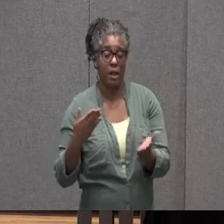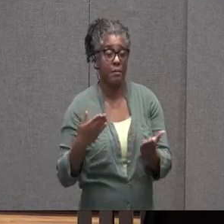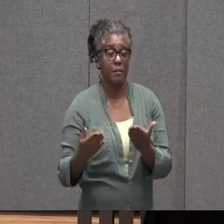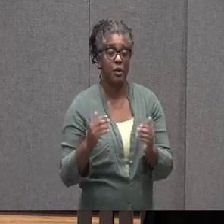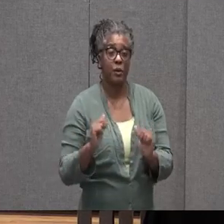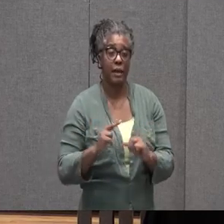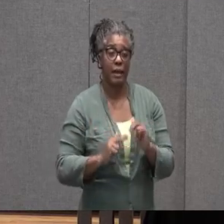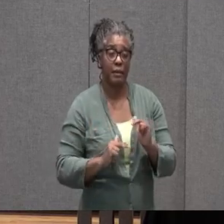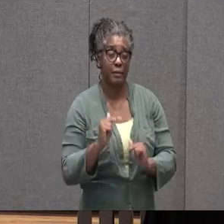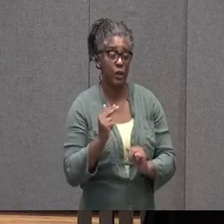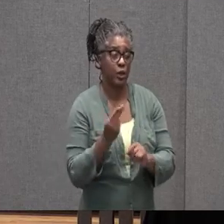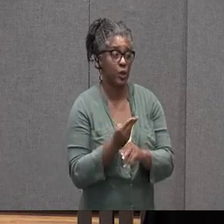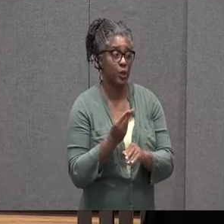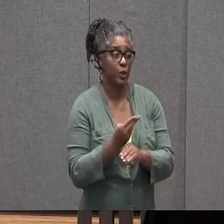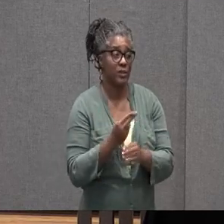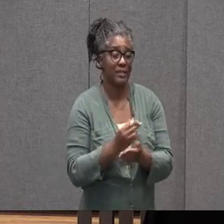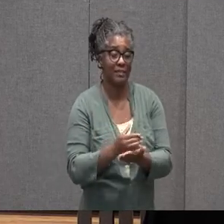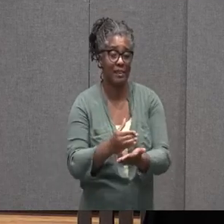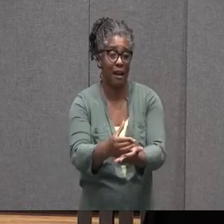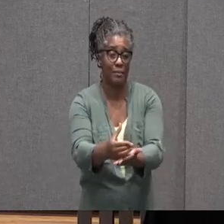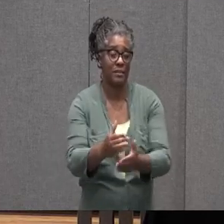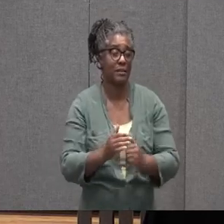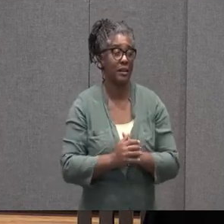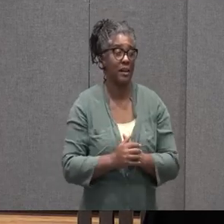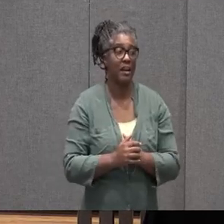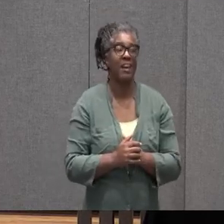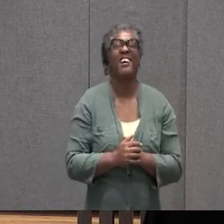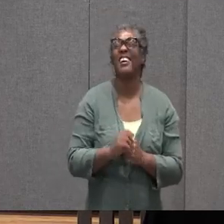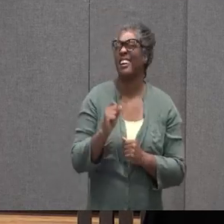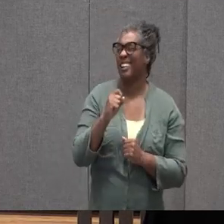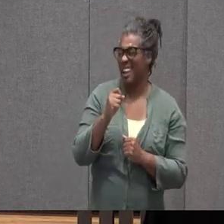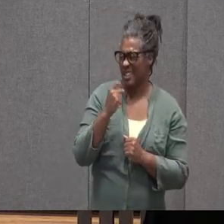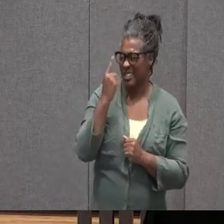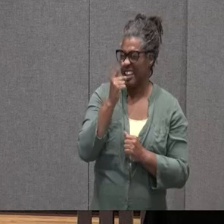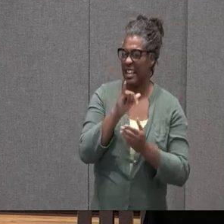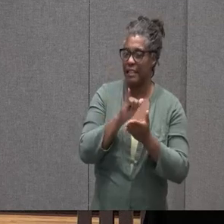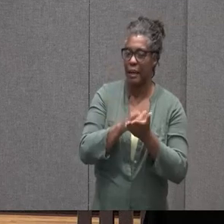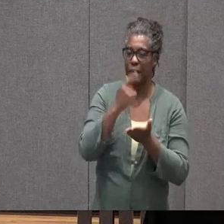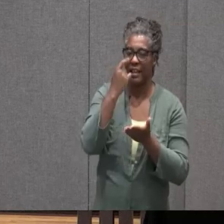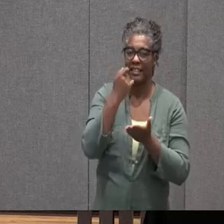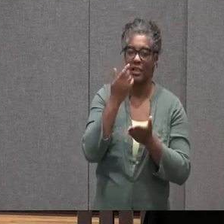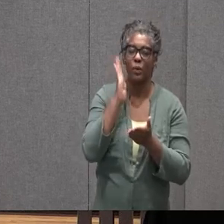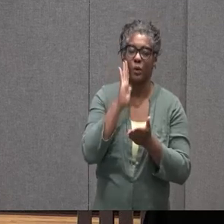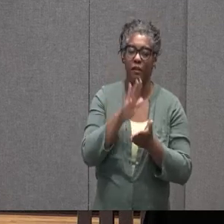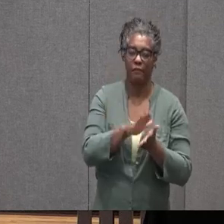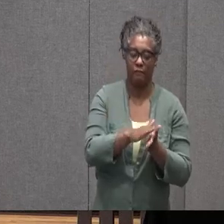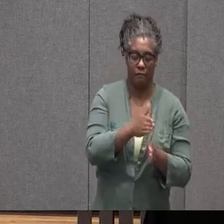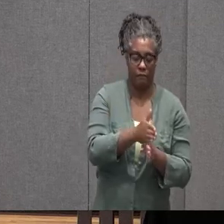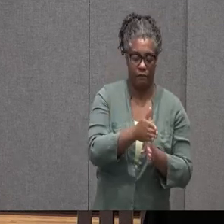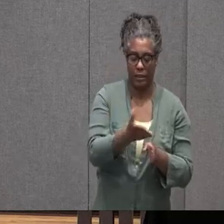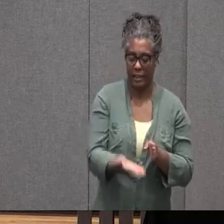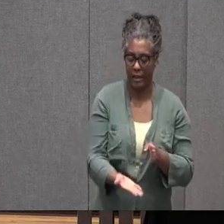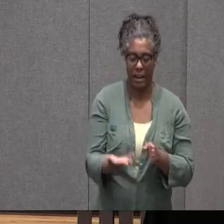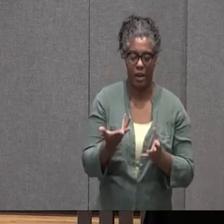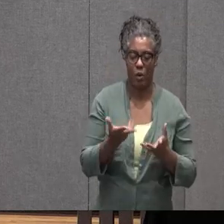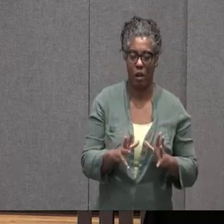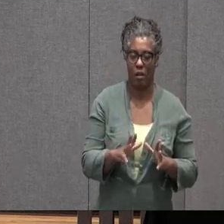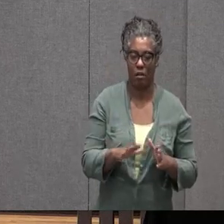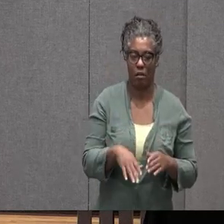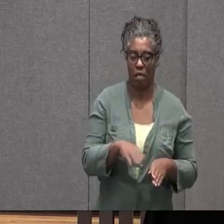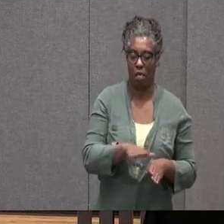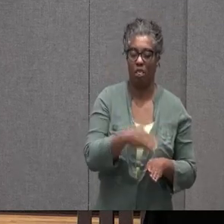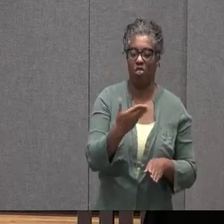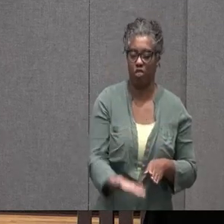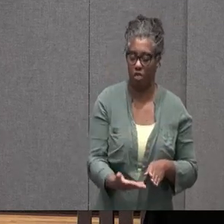those cups. I was just thinking that. That was going to fall down, and I didn't want it to go boom. It's all right. So we have these cups here that